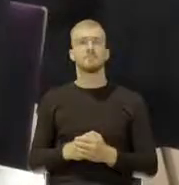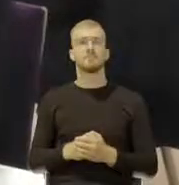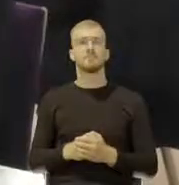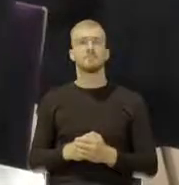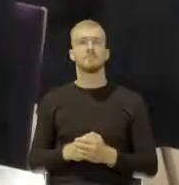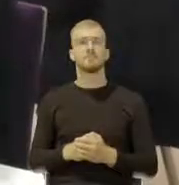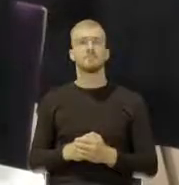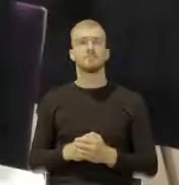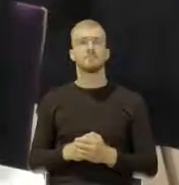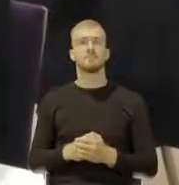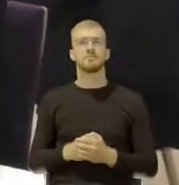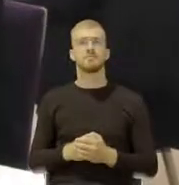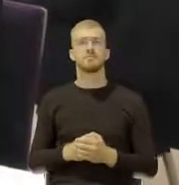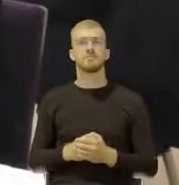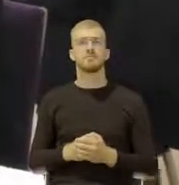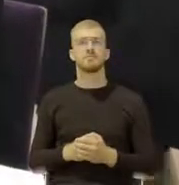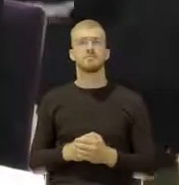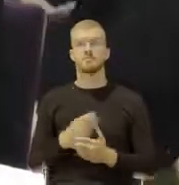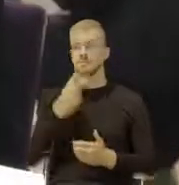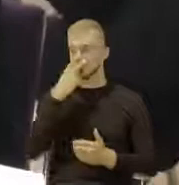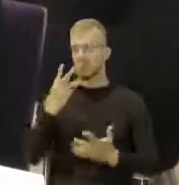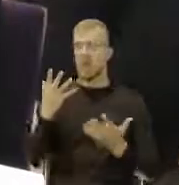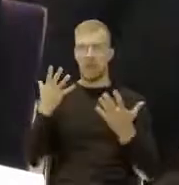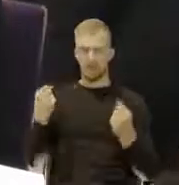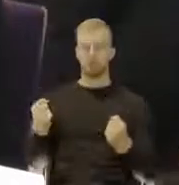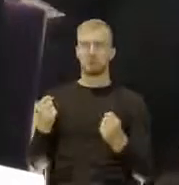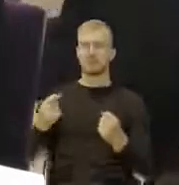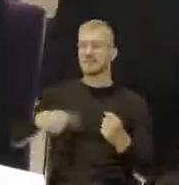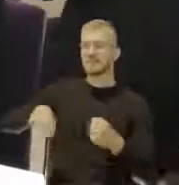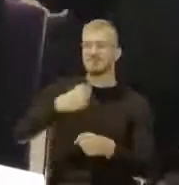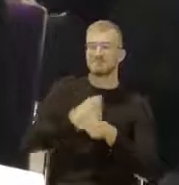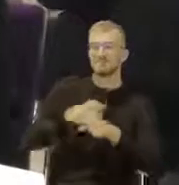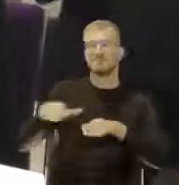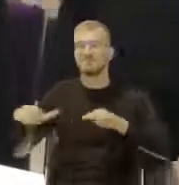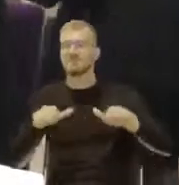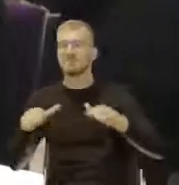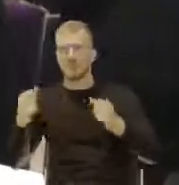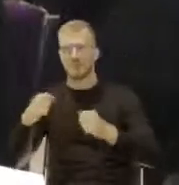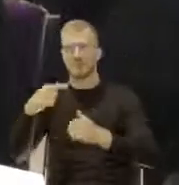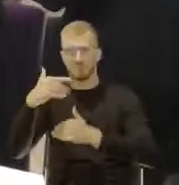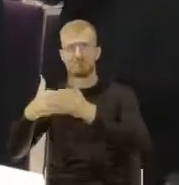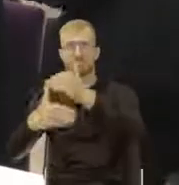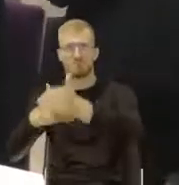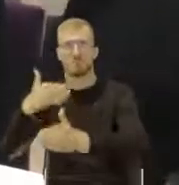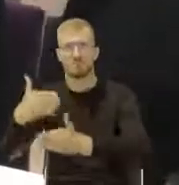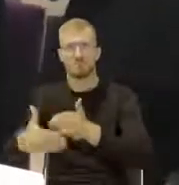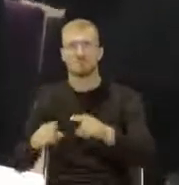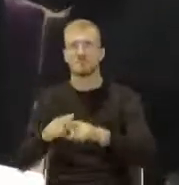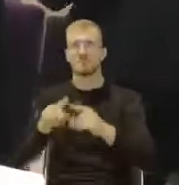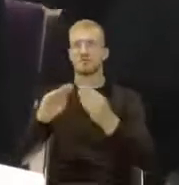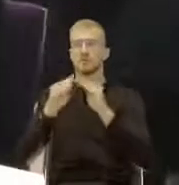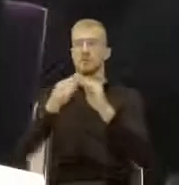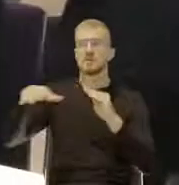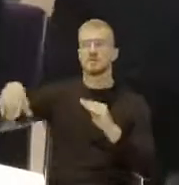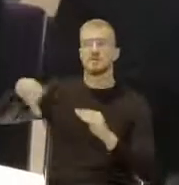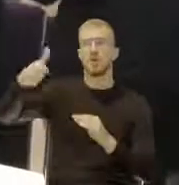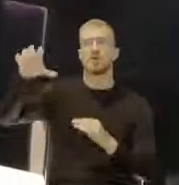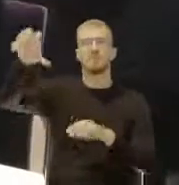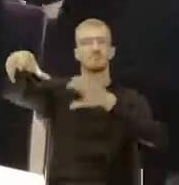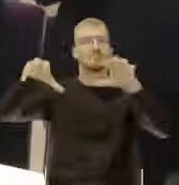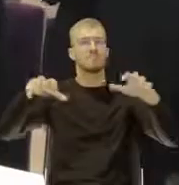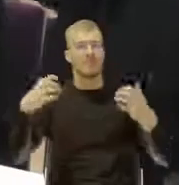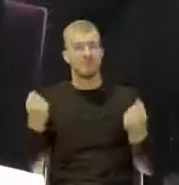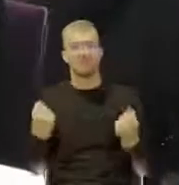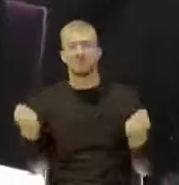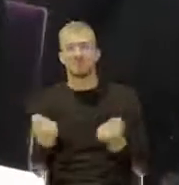more than in the past. The new urban agenda presents an inspiring vision for what cities could